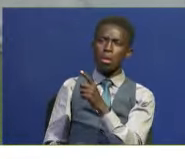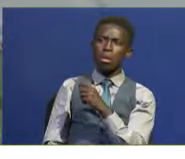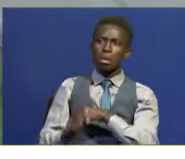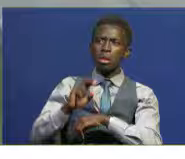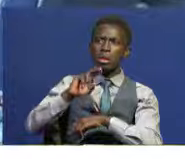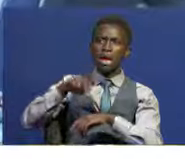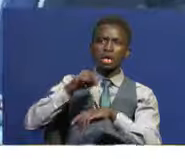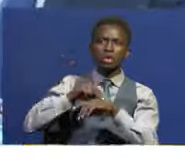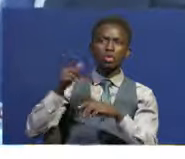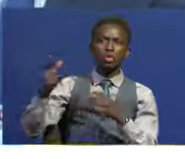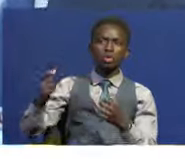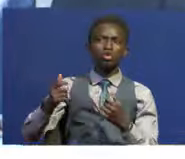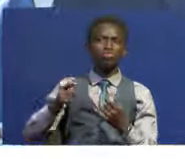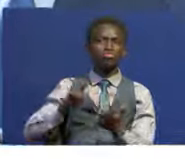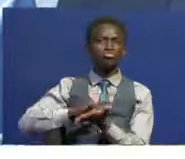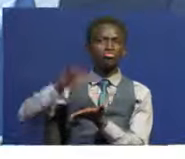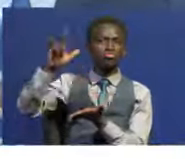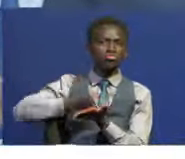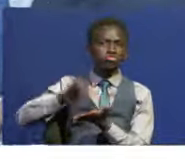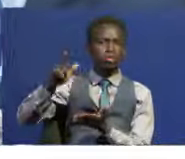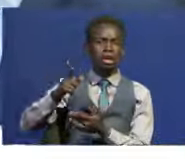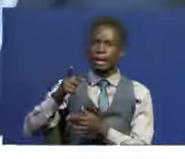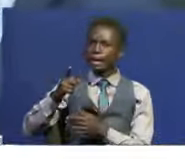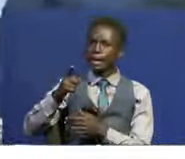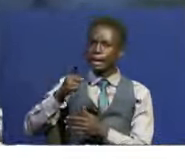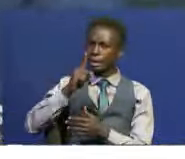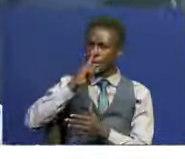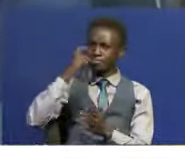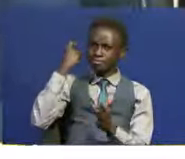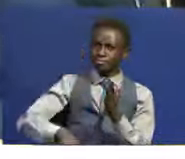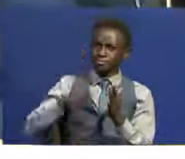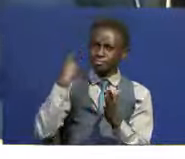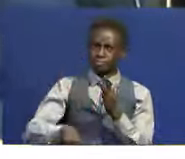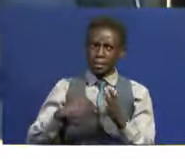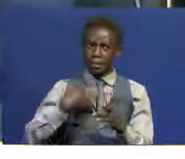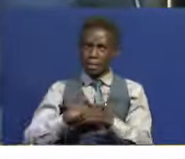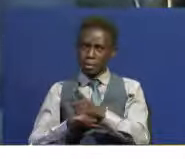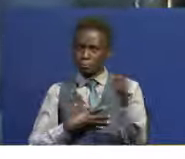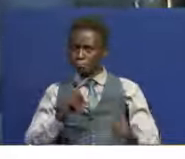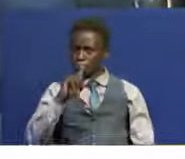at the expense of the taxpayers. Abdiaziz Hashim